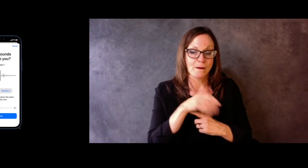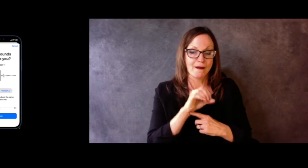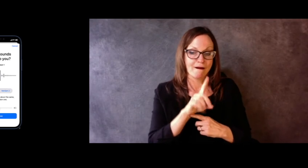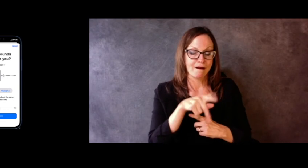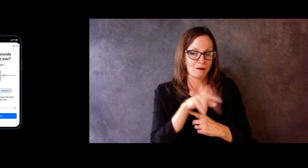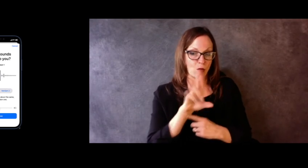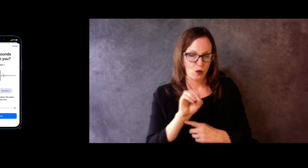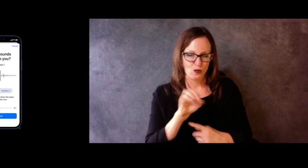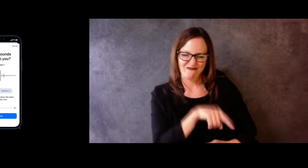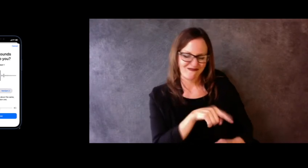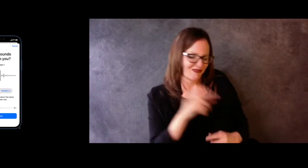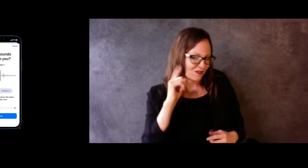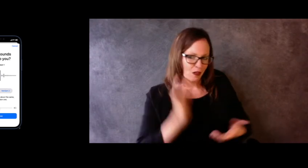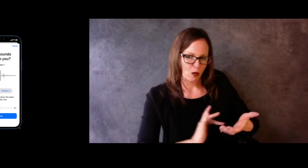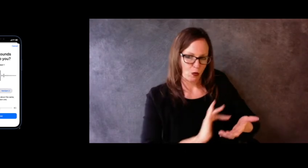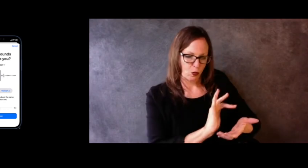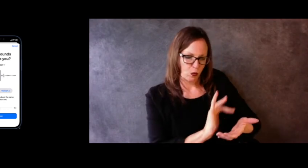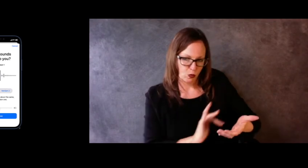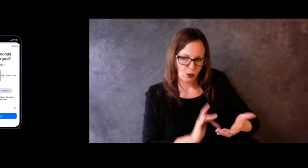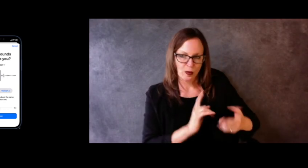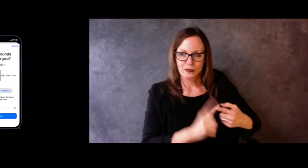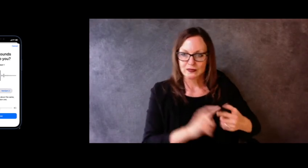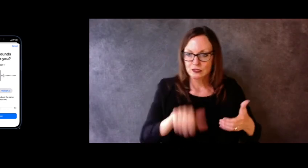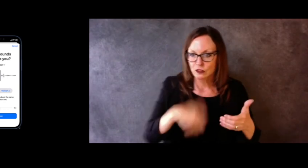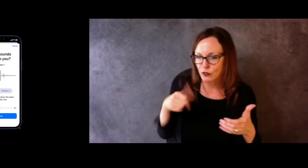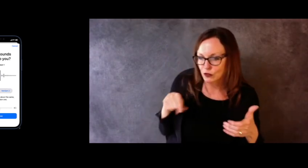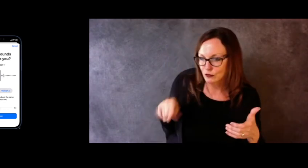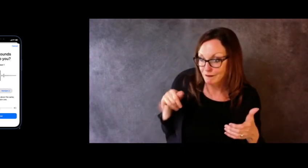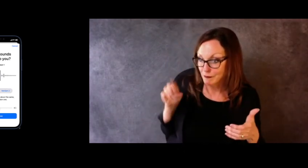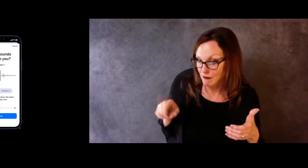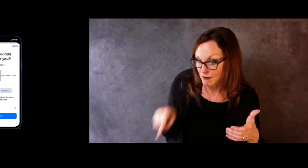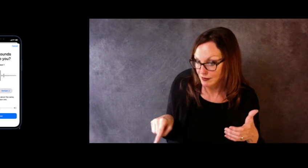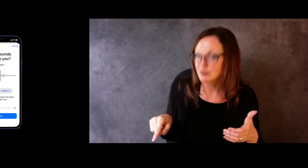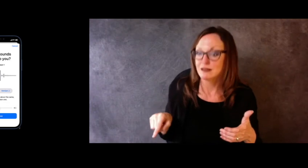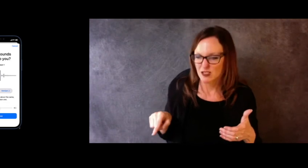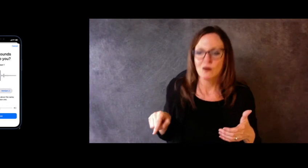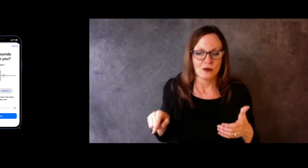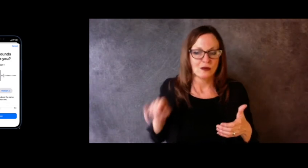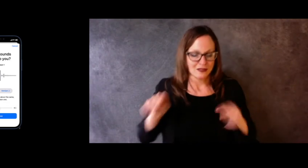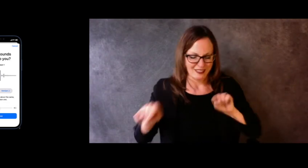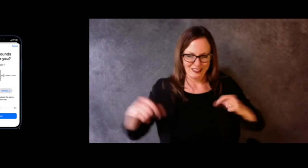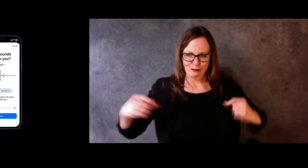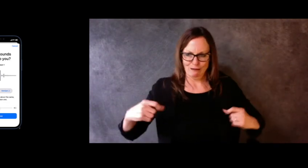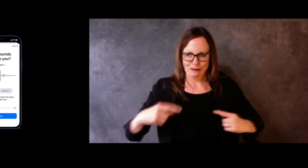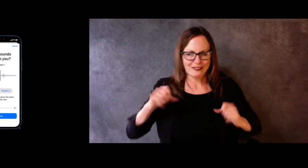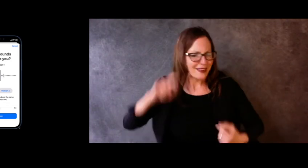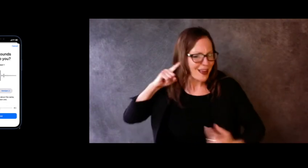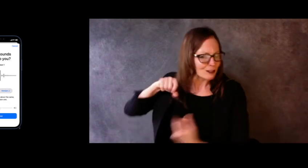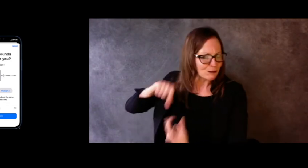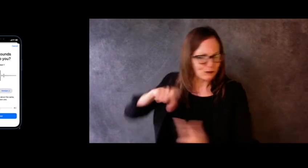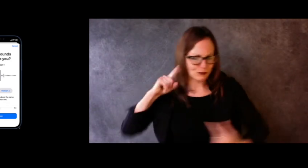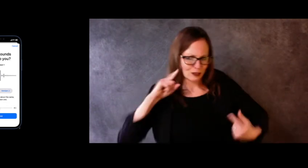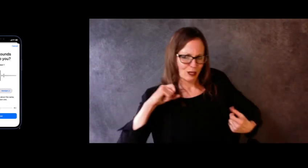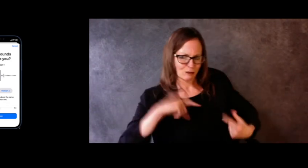Beats. Setting up headphone accommodations is an easy process that can all be done natively on device. Just